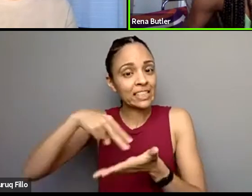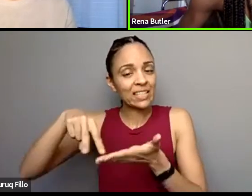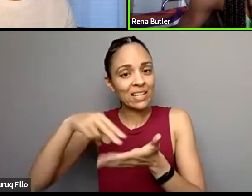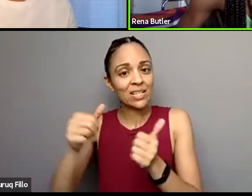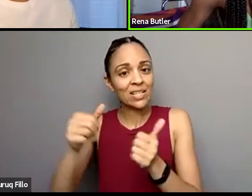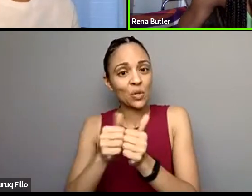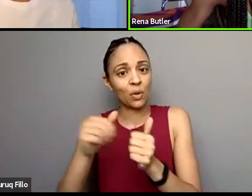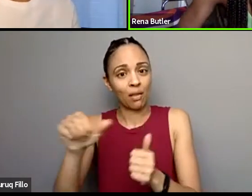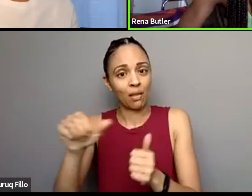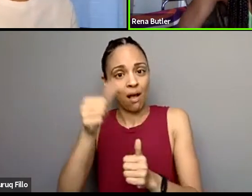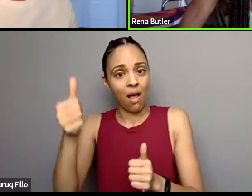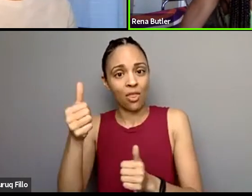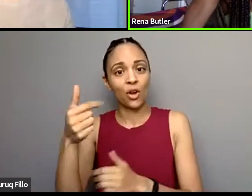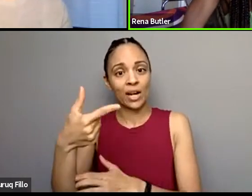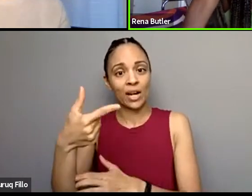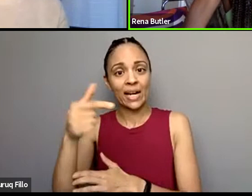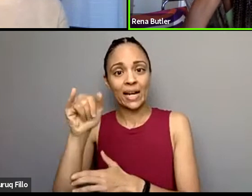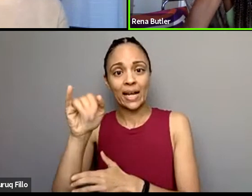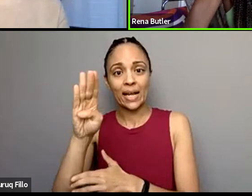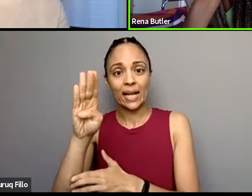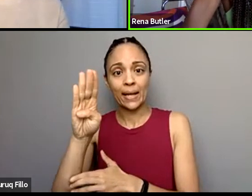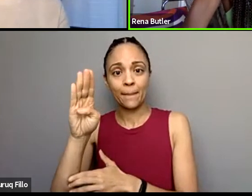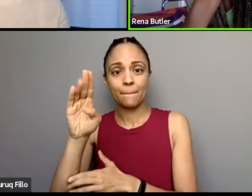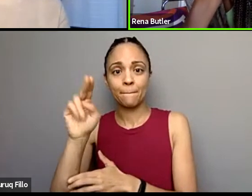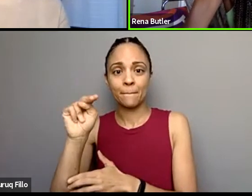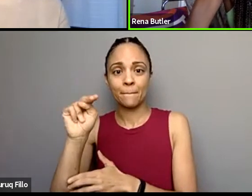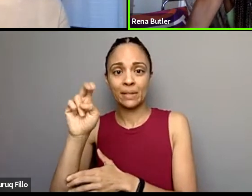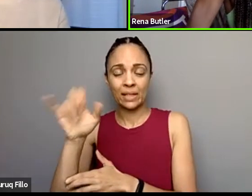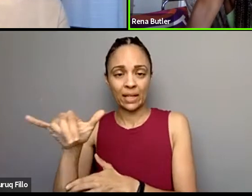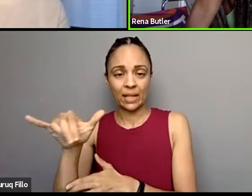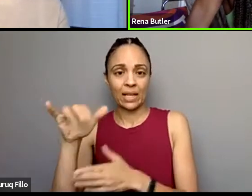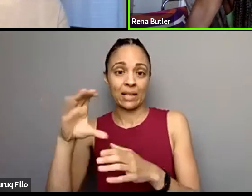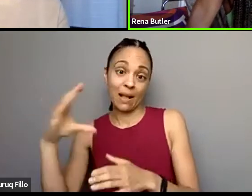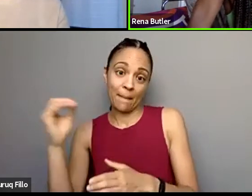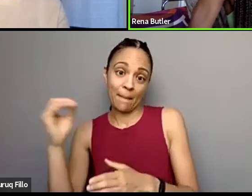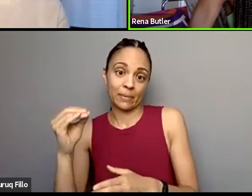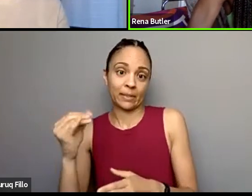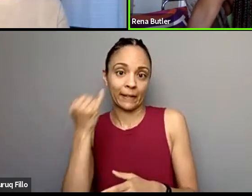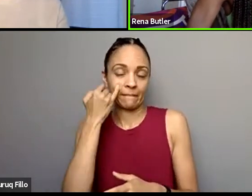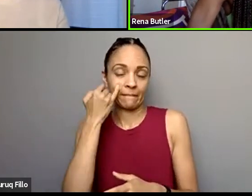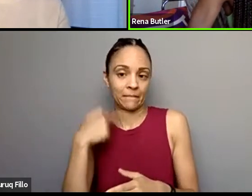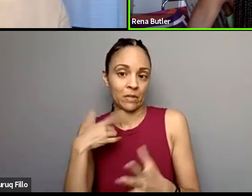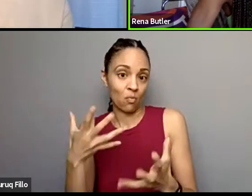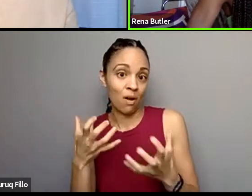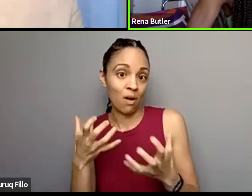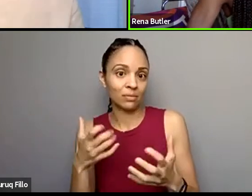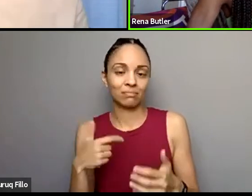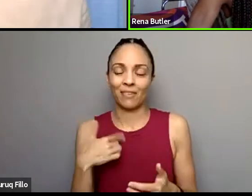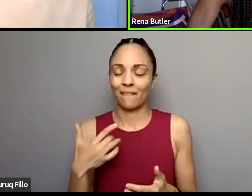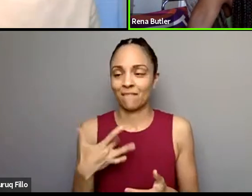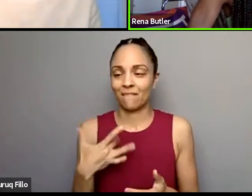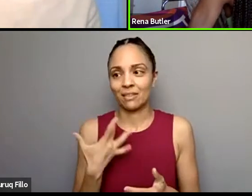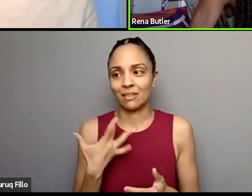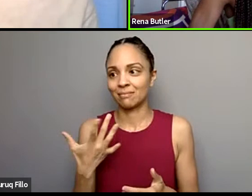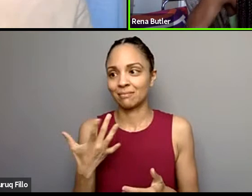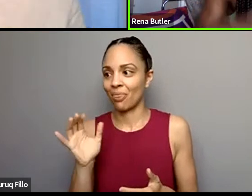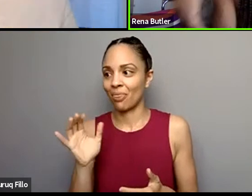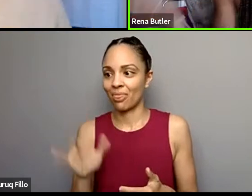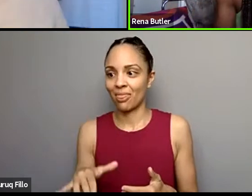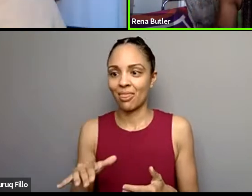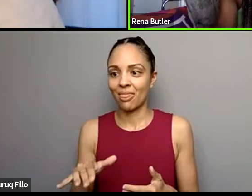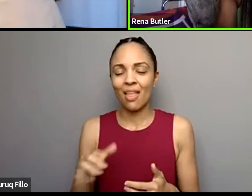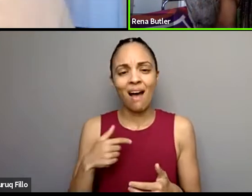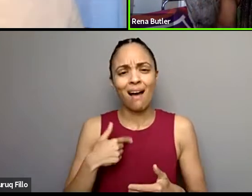with Gibney Company. So it's been a dream, really. And to be my Black, beautiful self in that space and